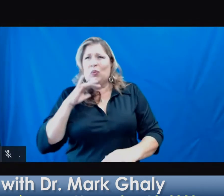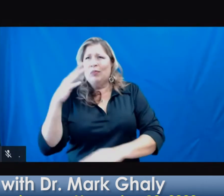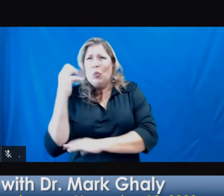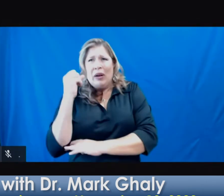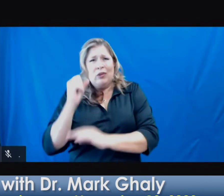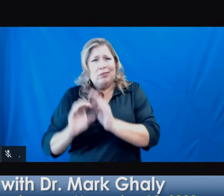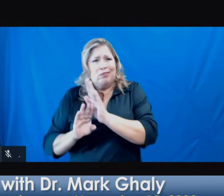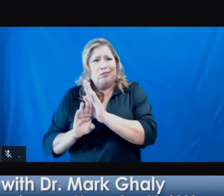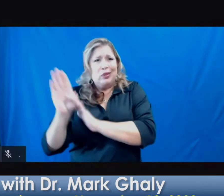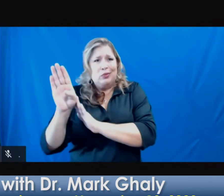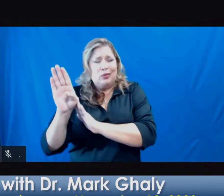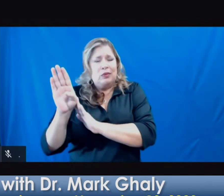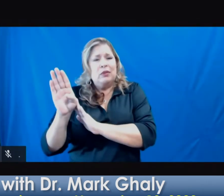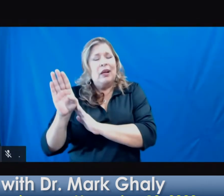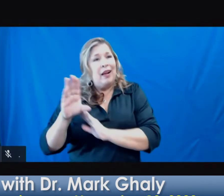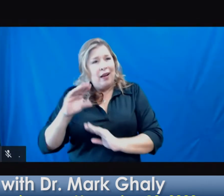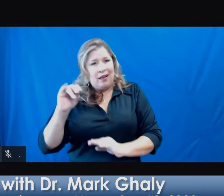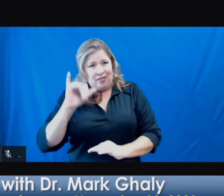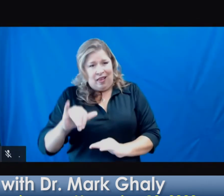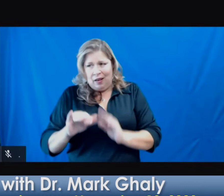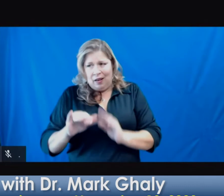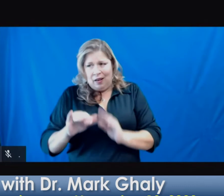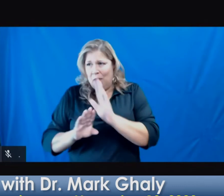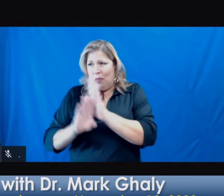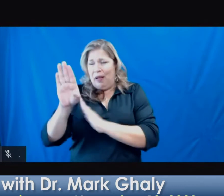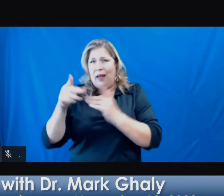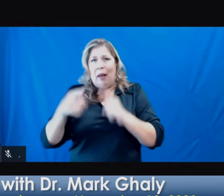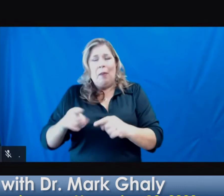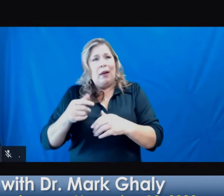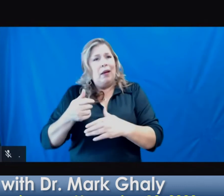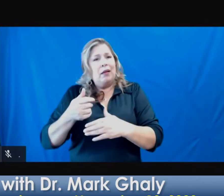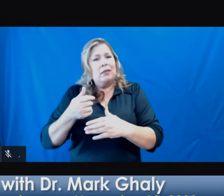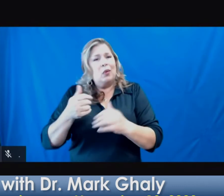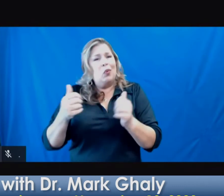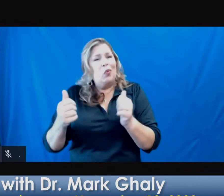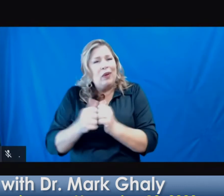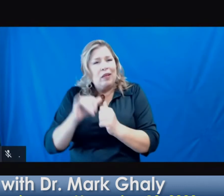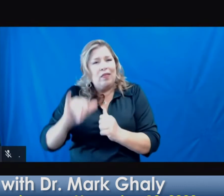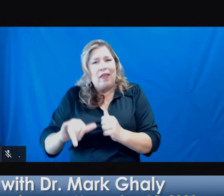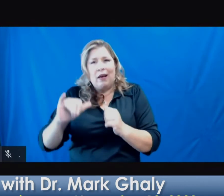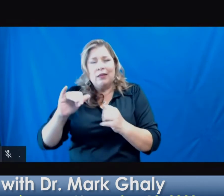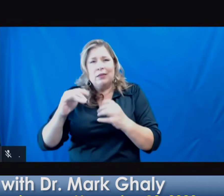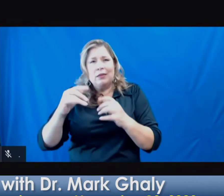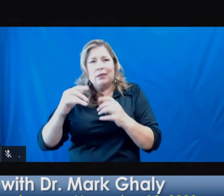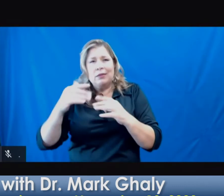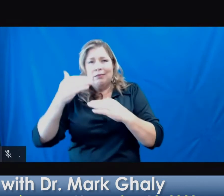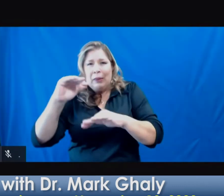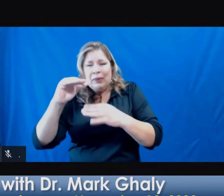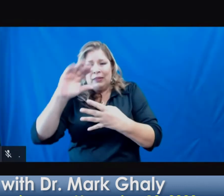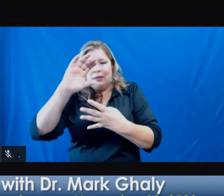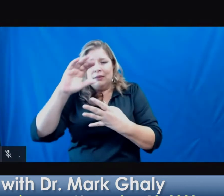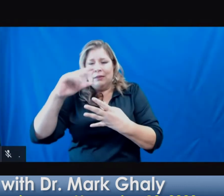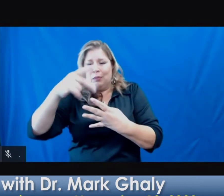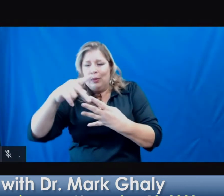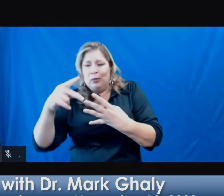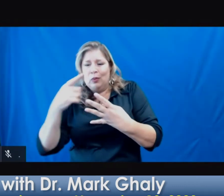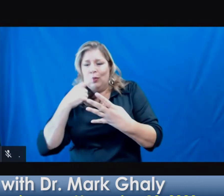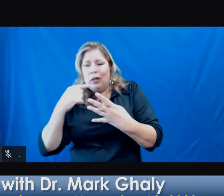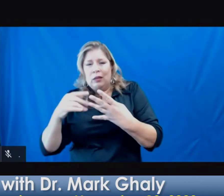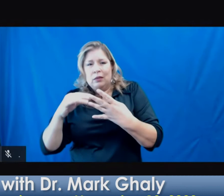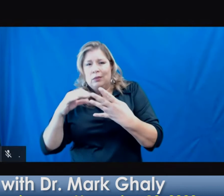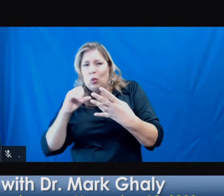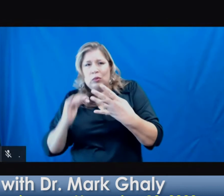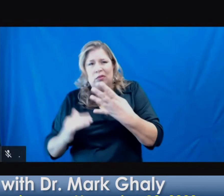this tiered system that you and the governor have said is working as designed. So what makes you think that this change will flatten the